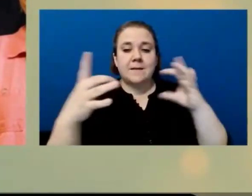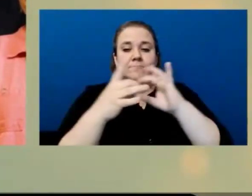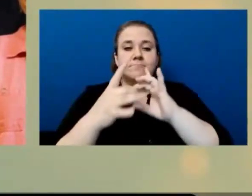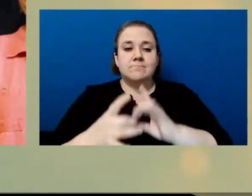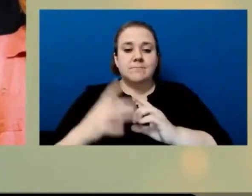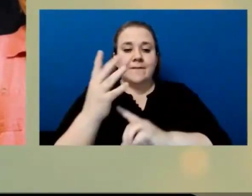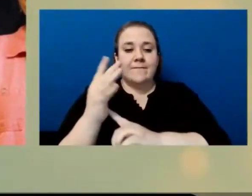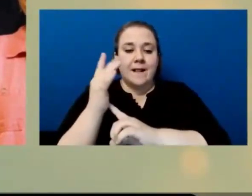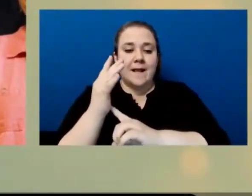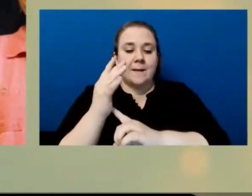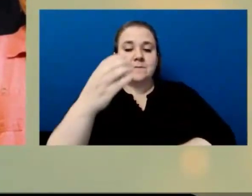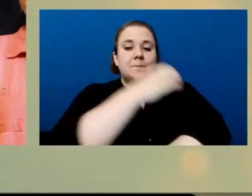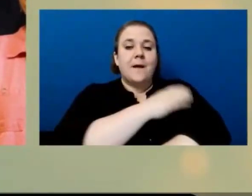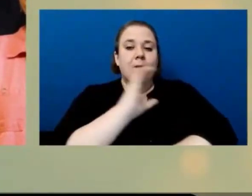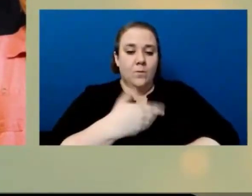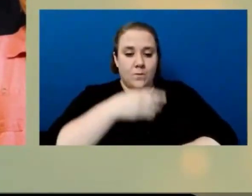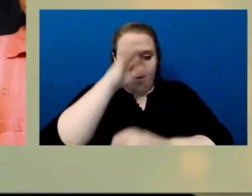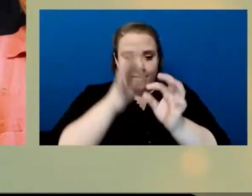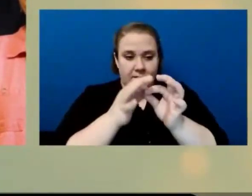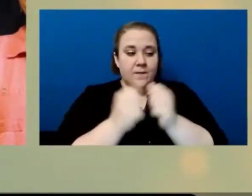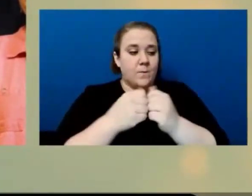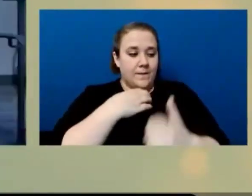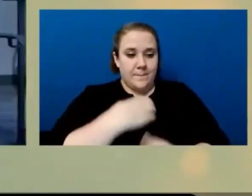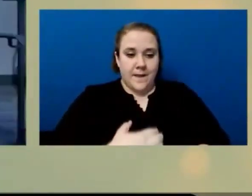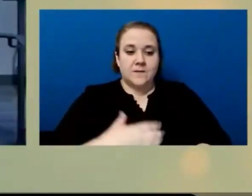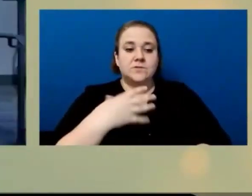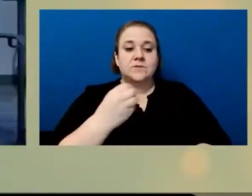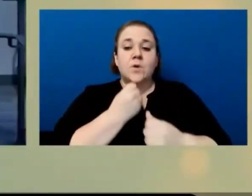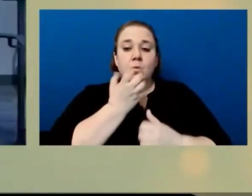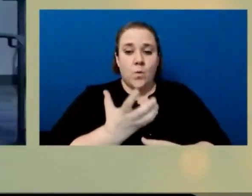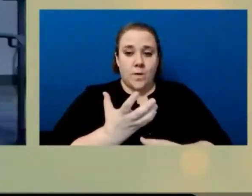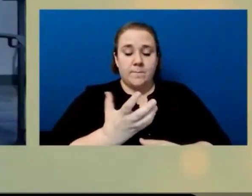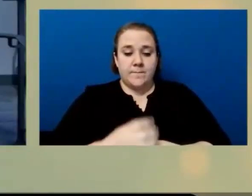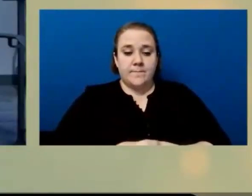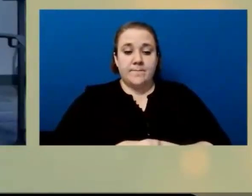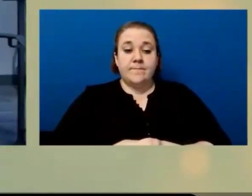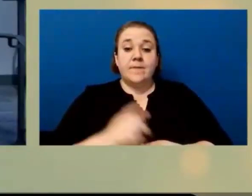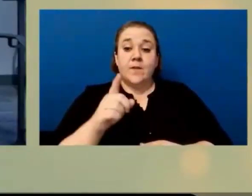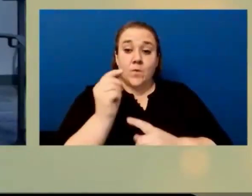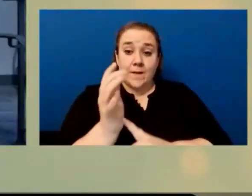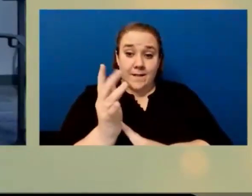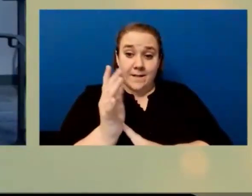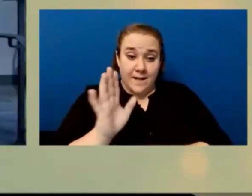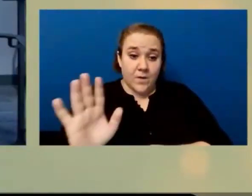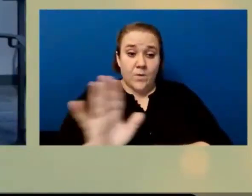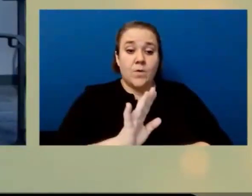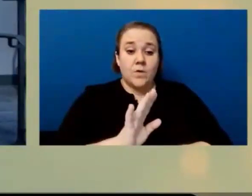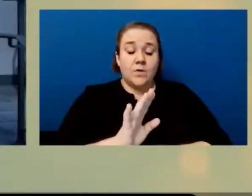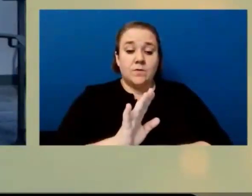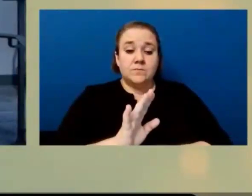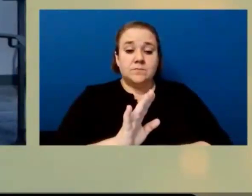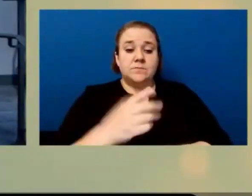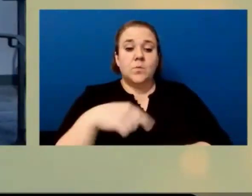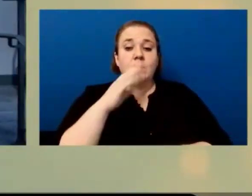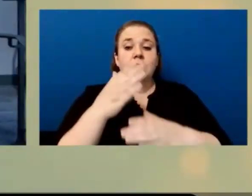our faith with passion and warmth. As you light your chalices, we will share a moment of